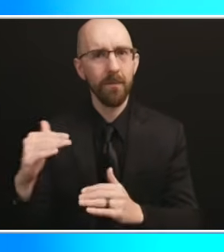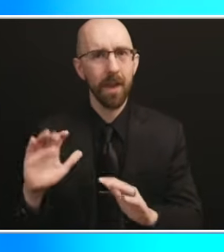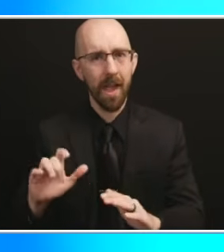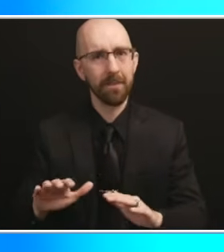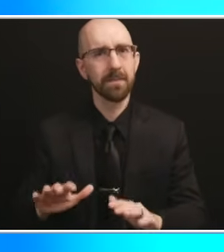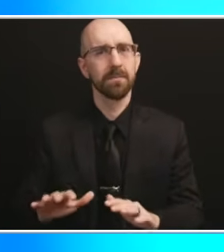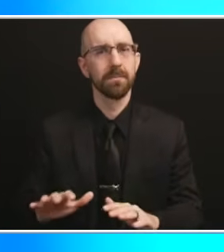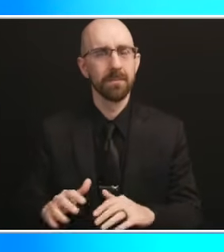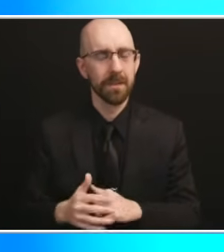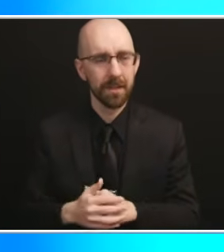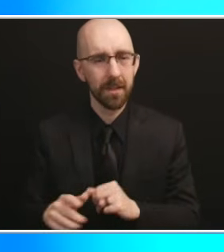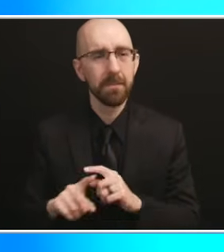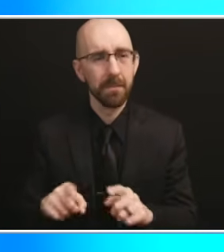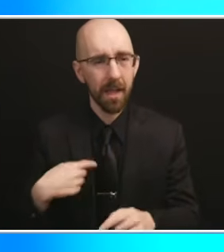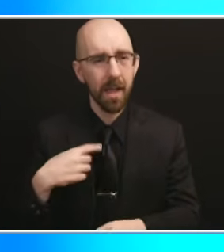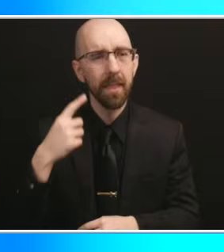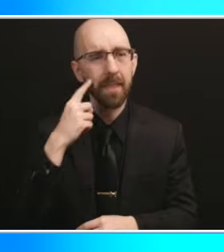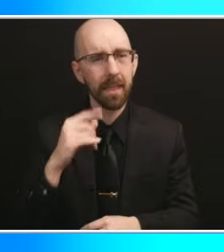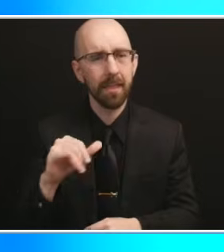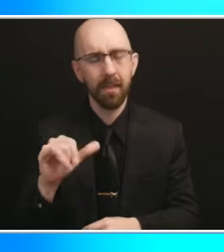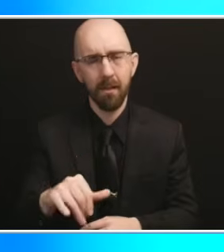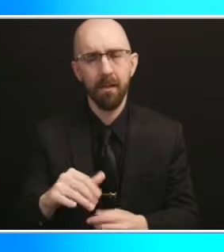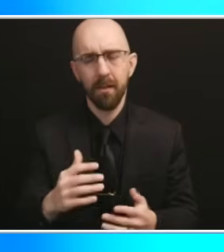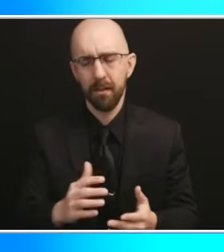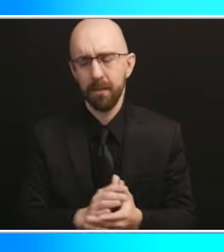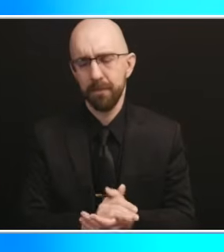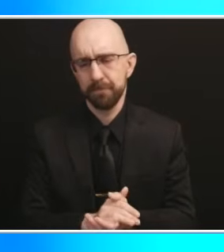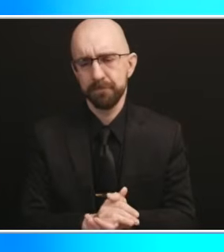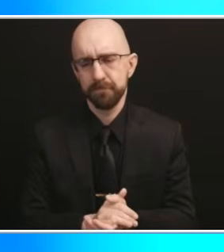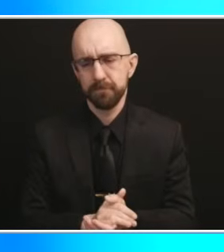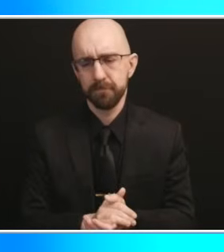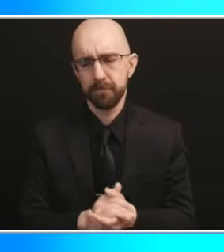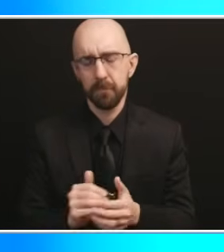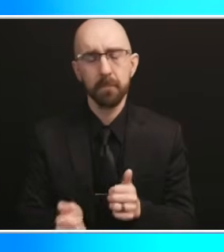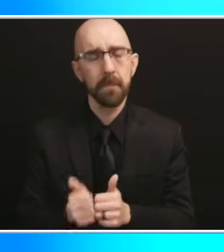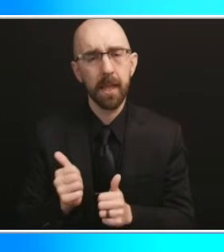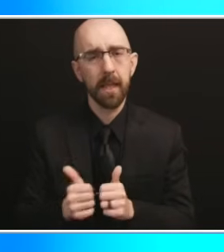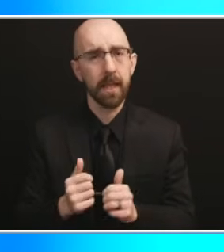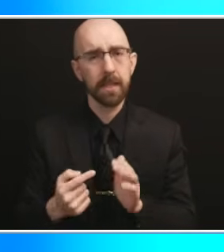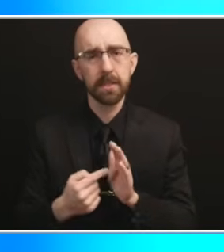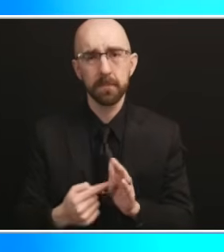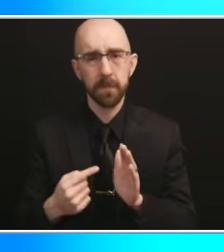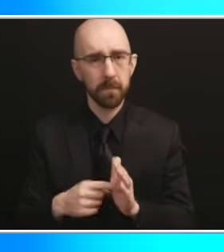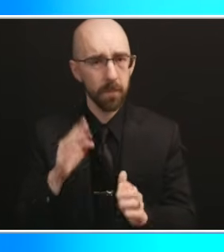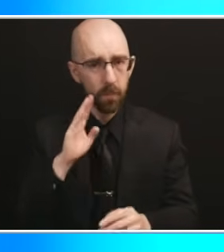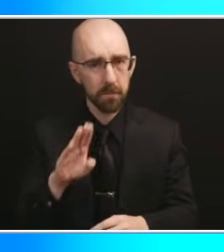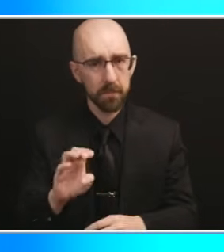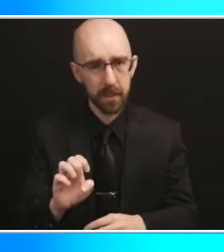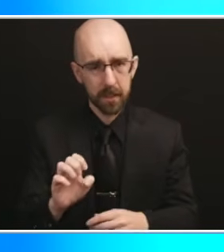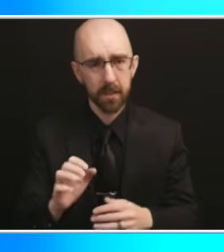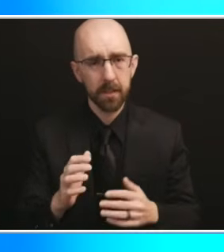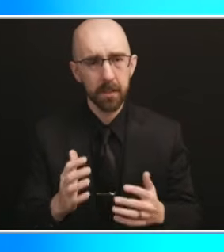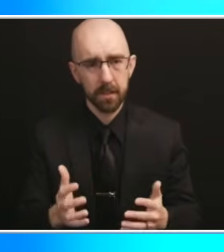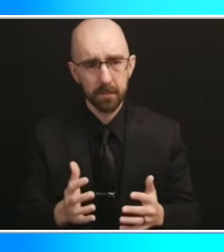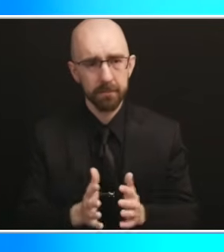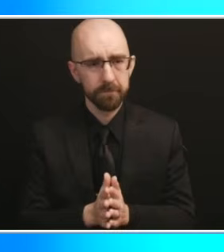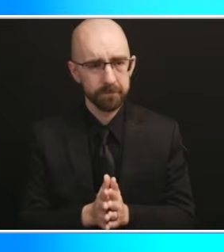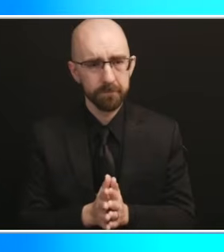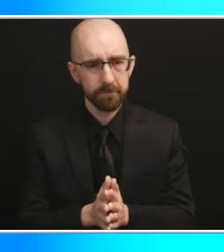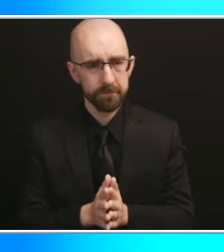But I think that the main symptoms would be,